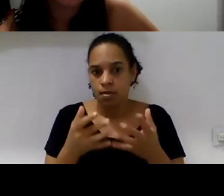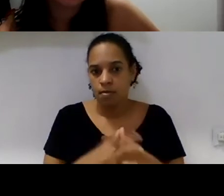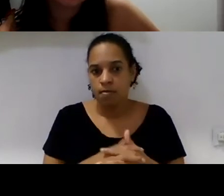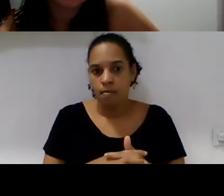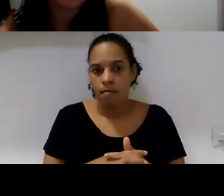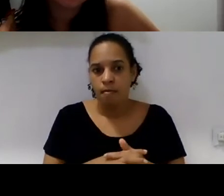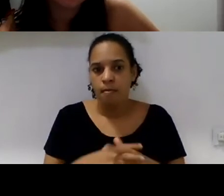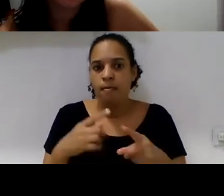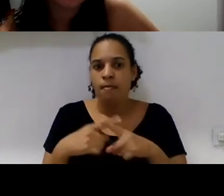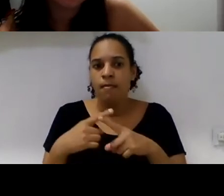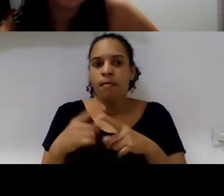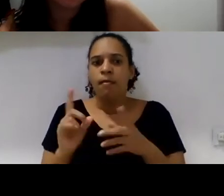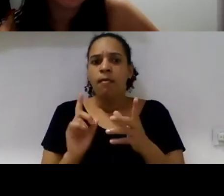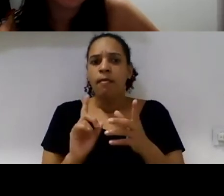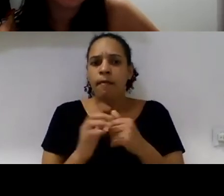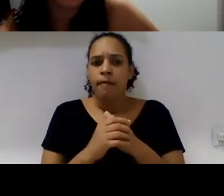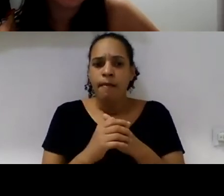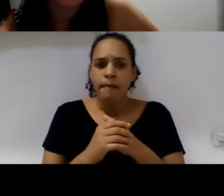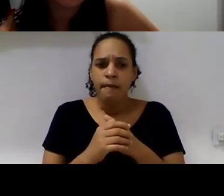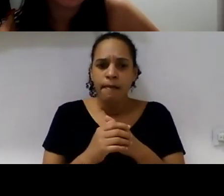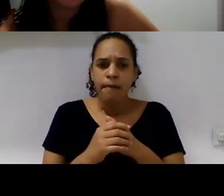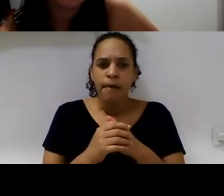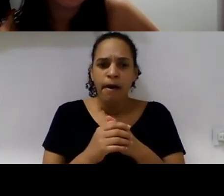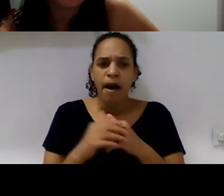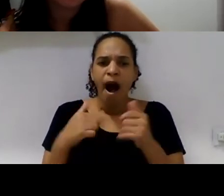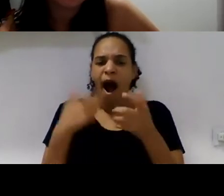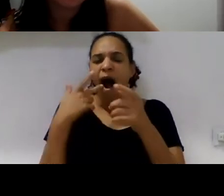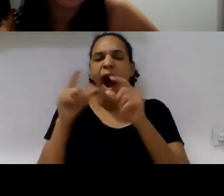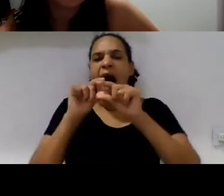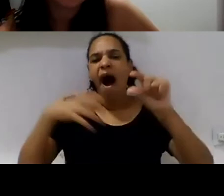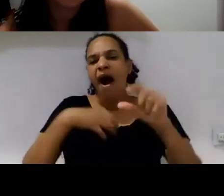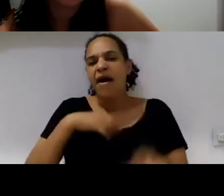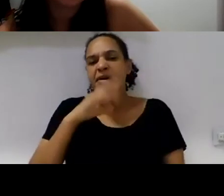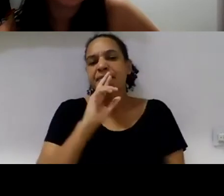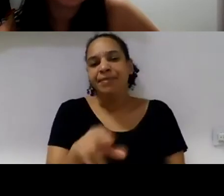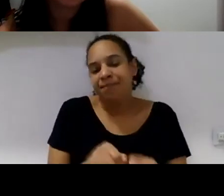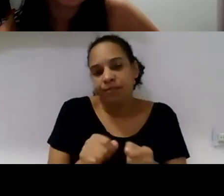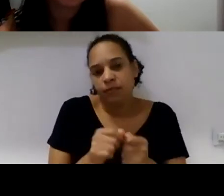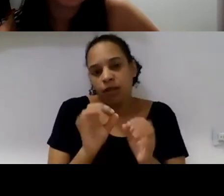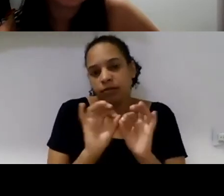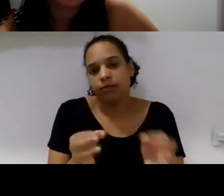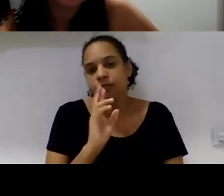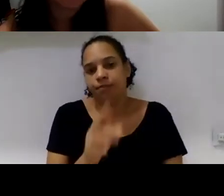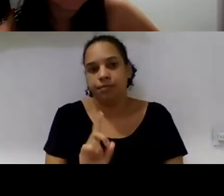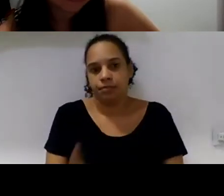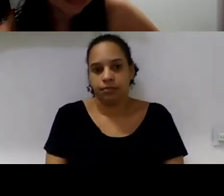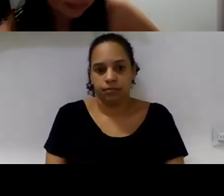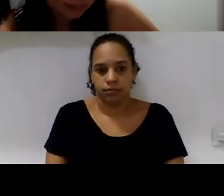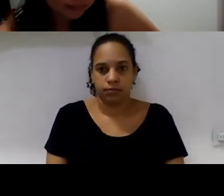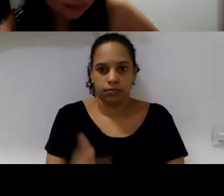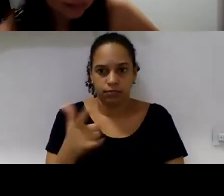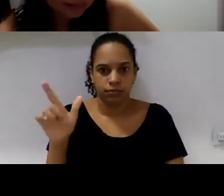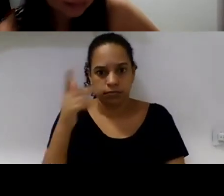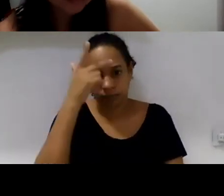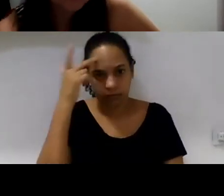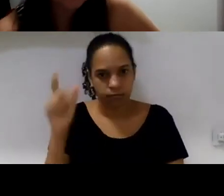questions, but I was wondering if anyone else would just like before to ask. just before we move on, Sandra